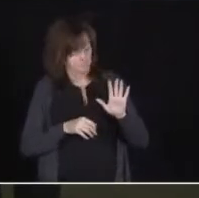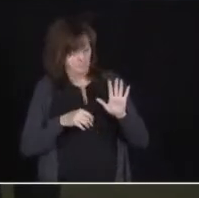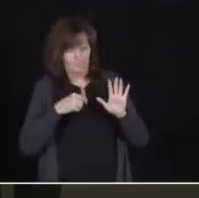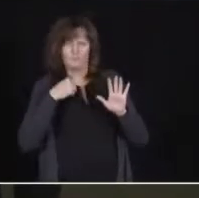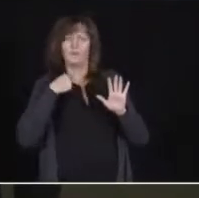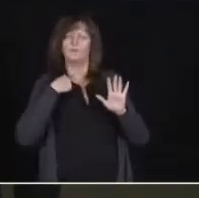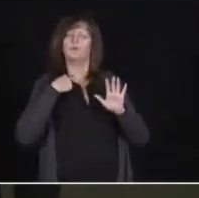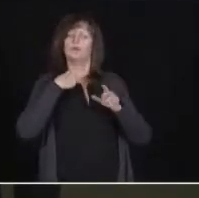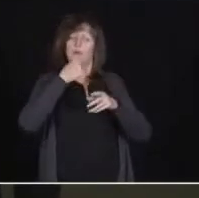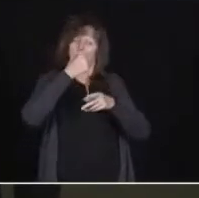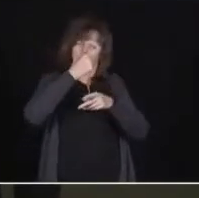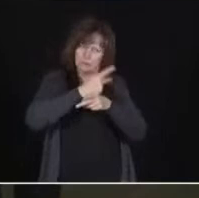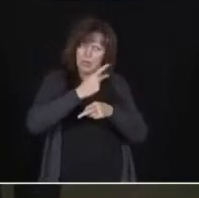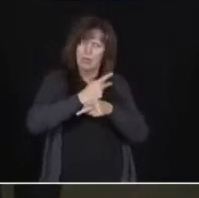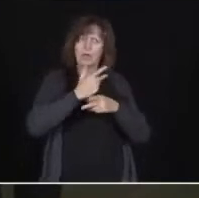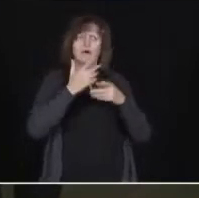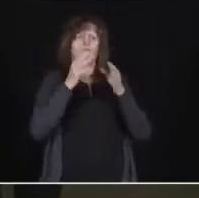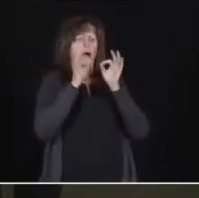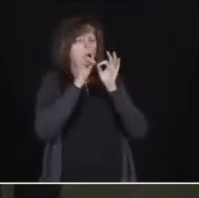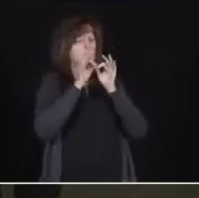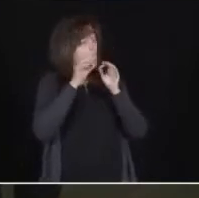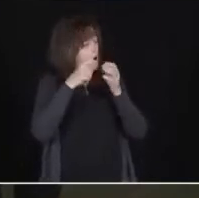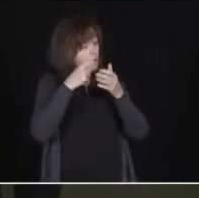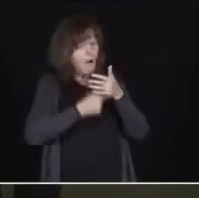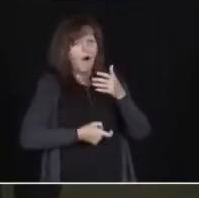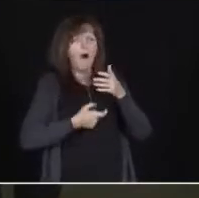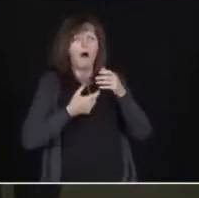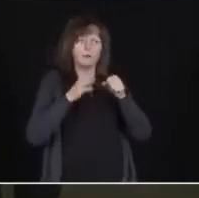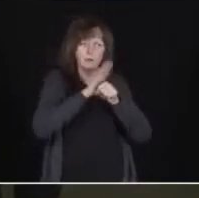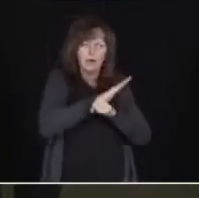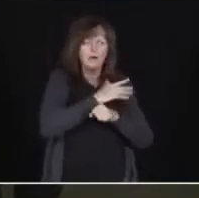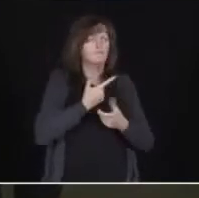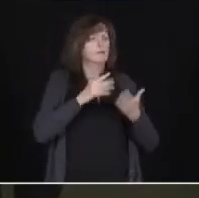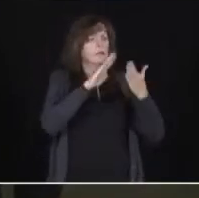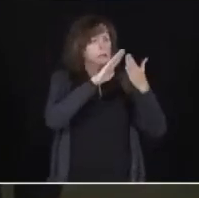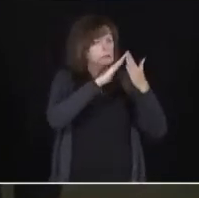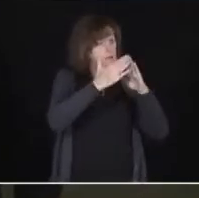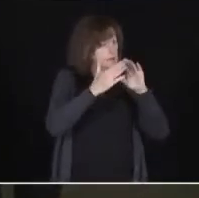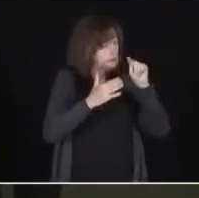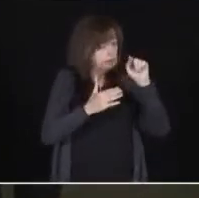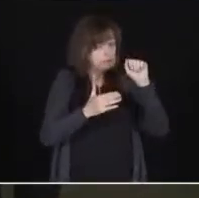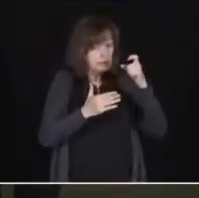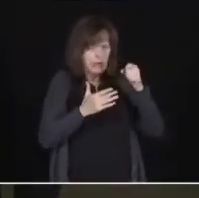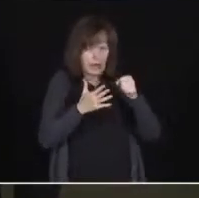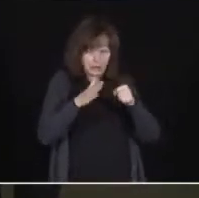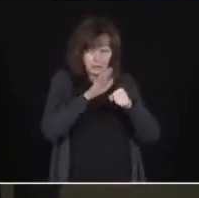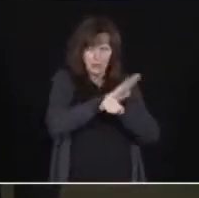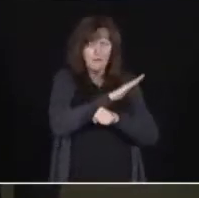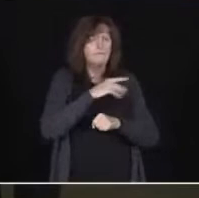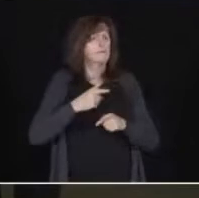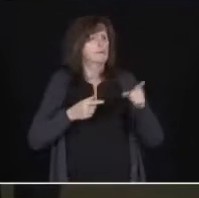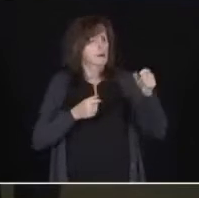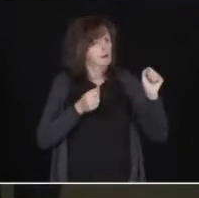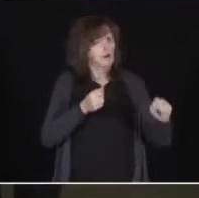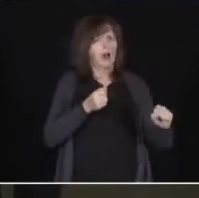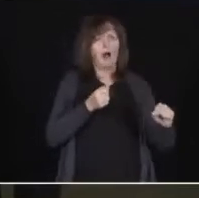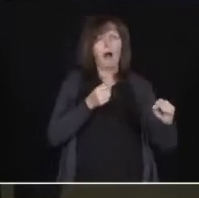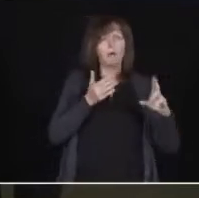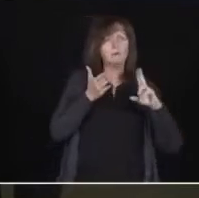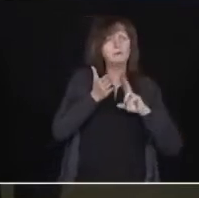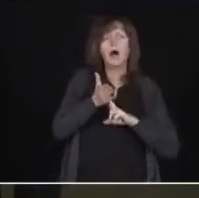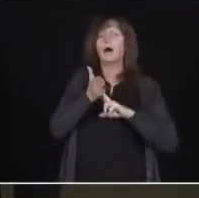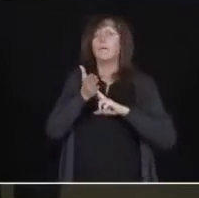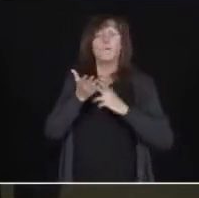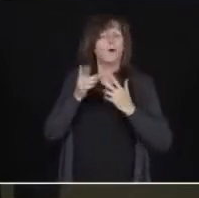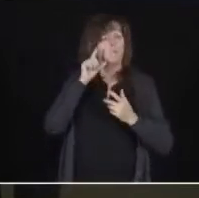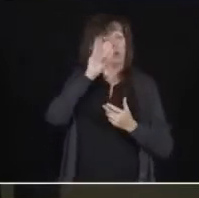the municipal taxes. He's allowed to sign up for the $60,000 loan, which 30,000